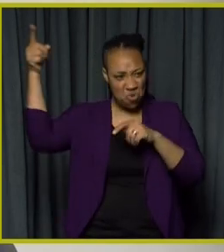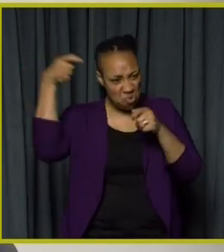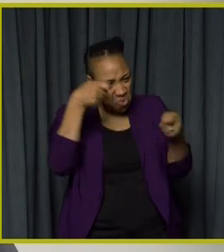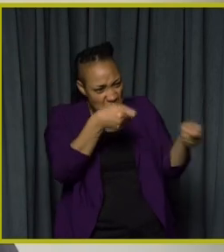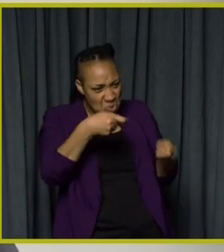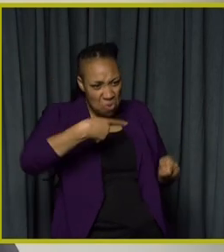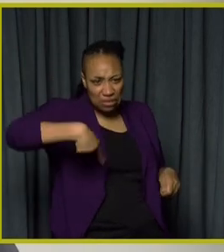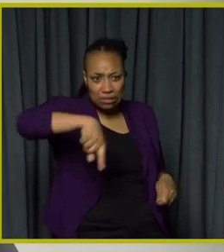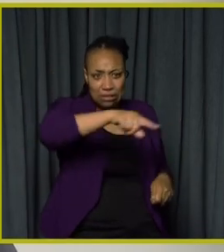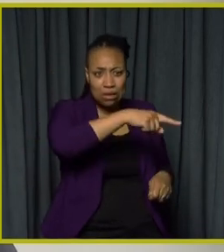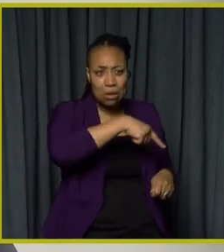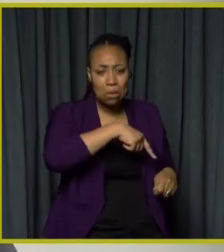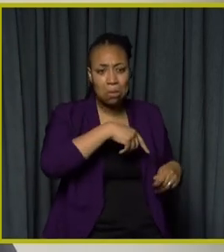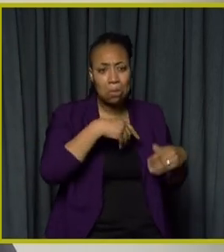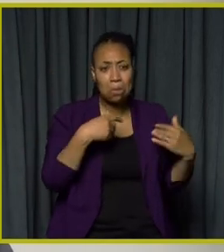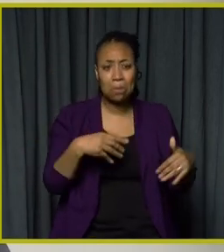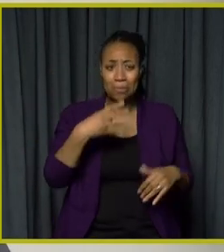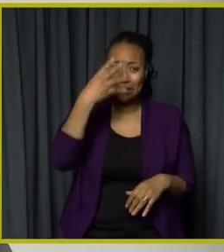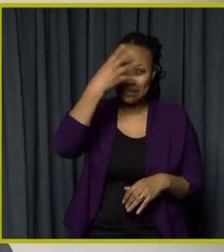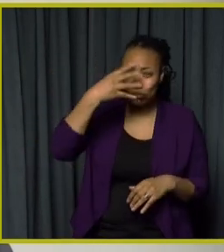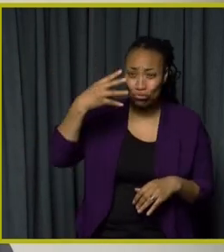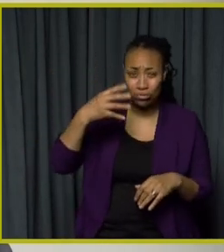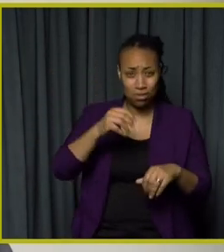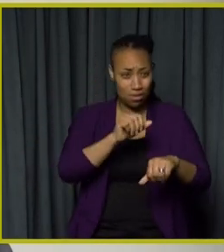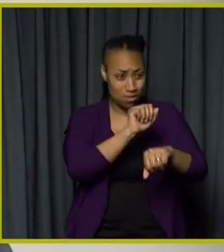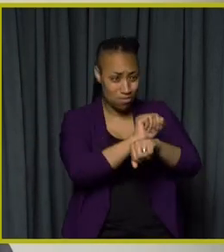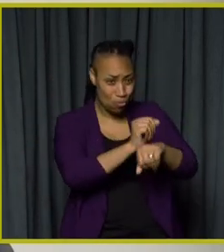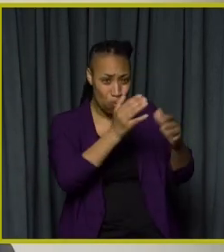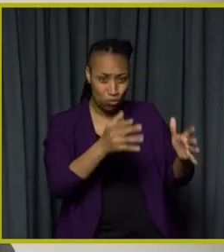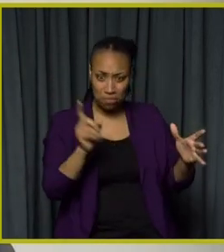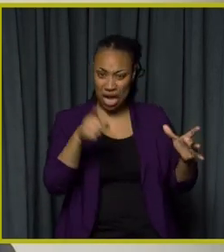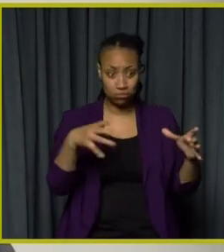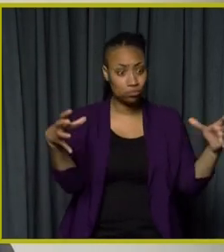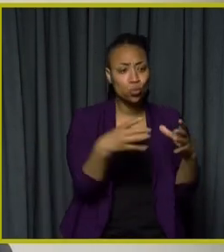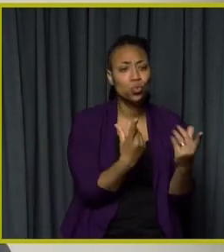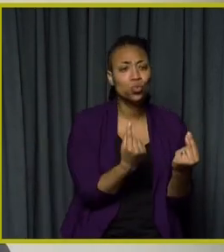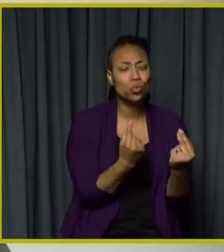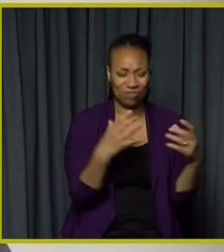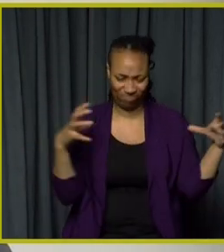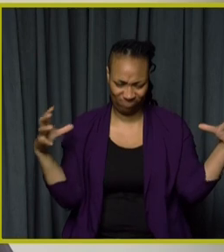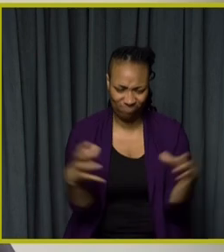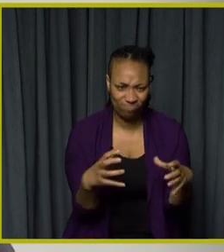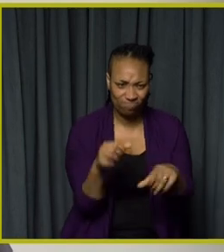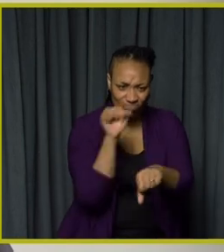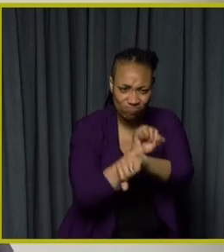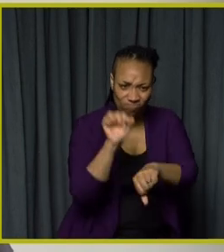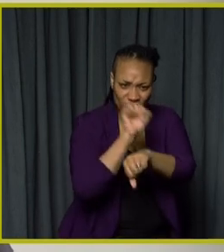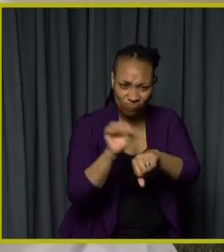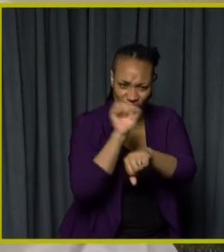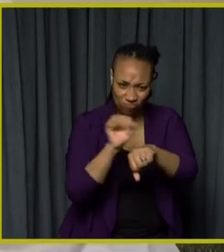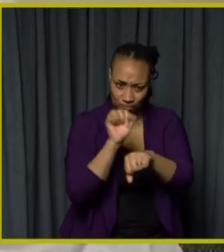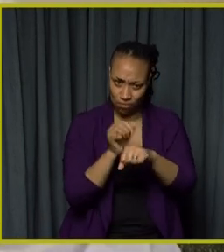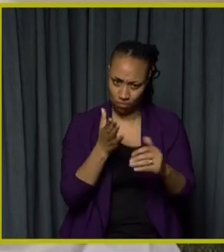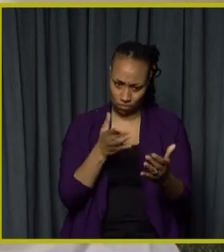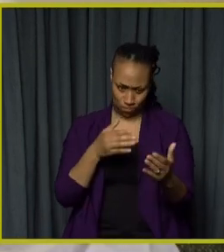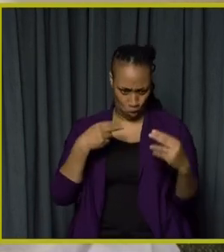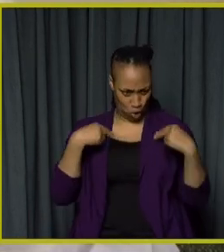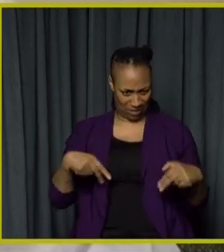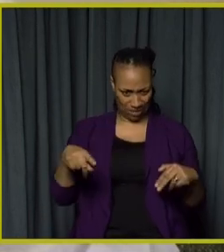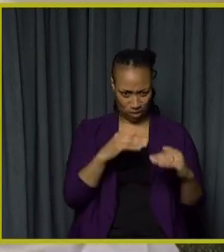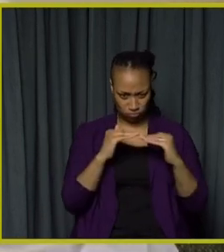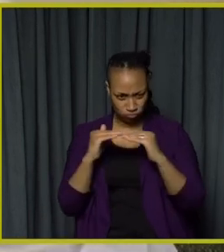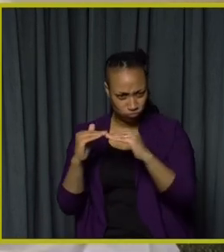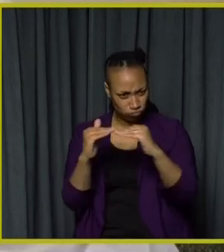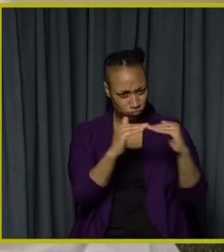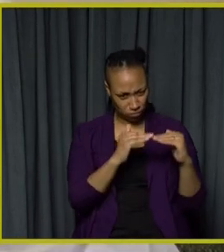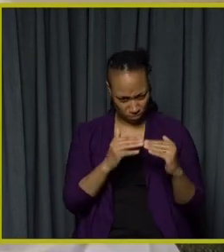Immigrants and all working class people must unite to create a system that values humanity over profits. This is the reason